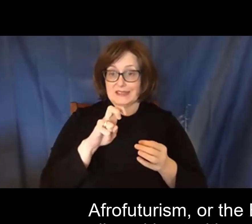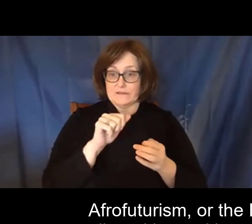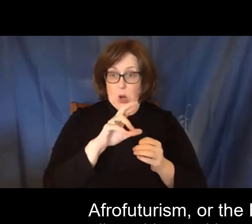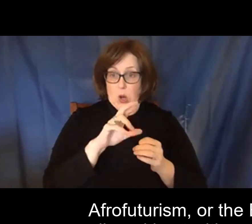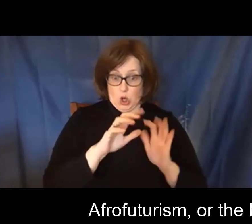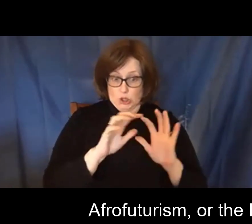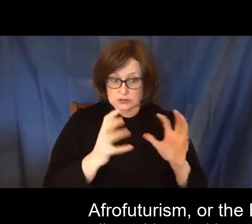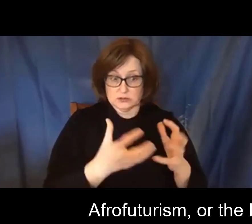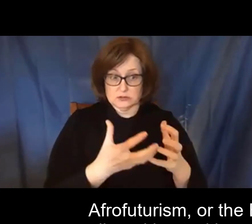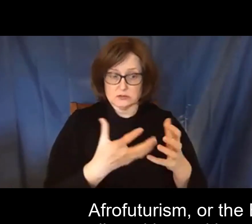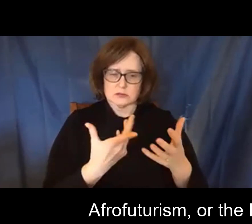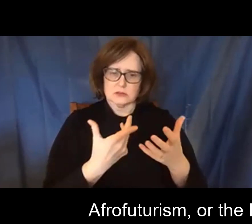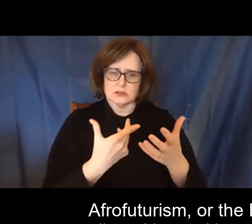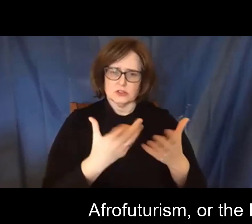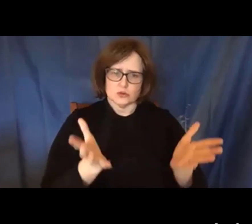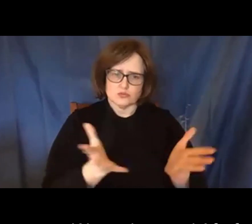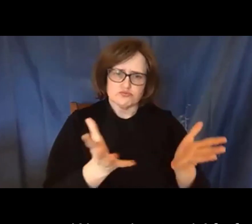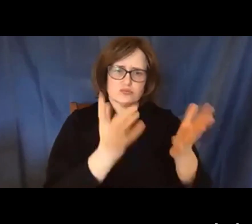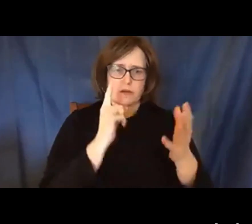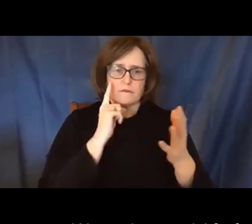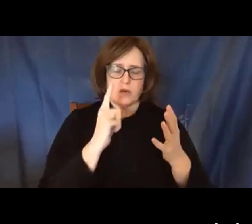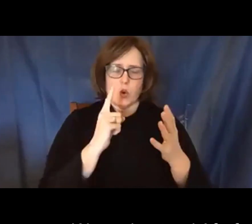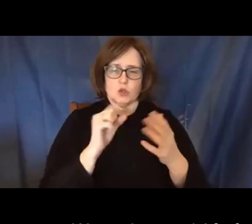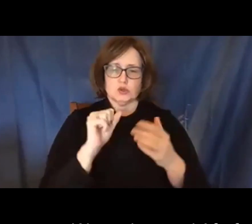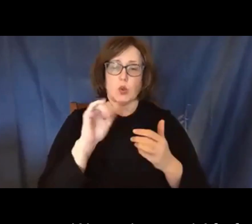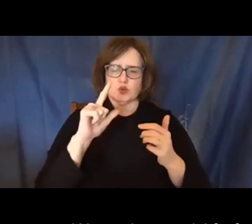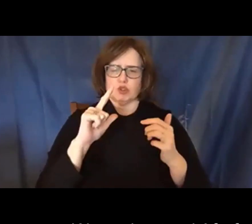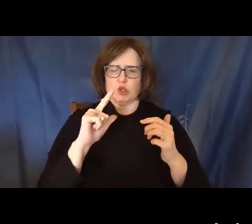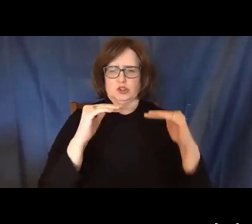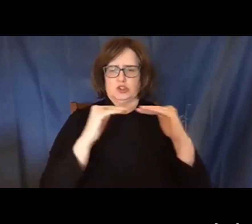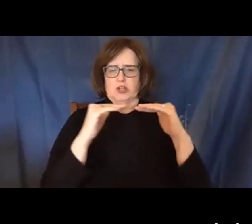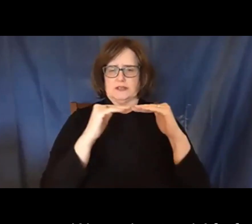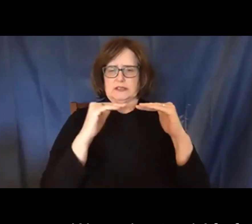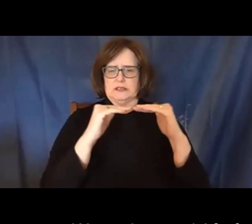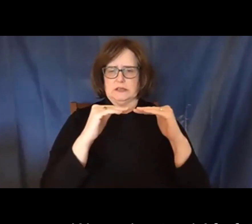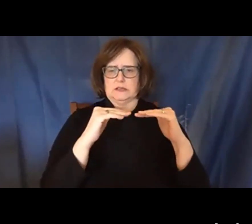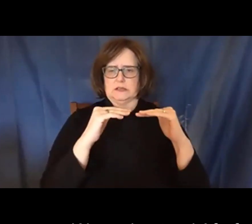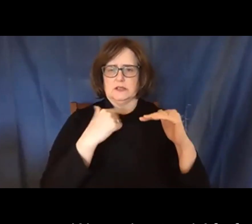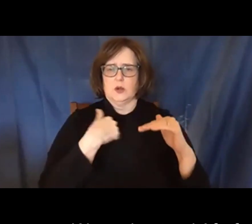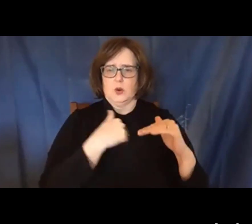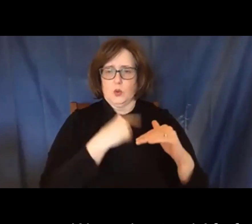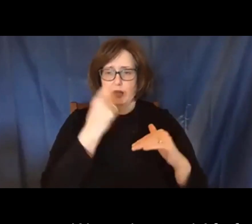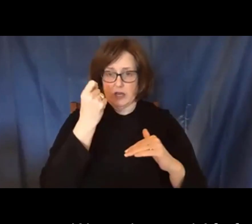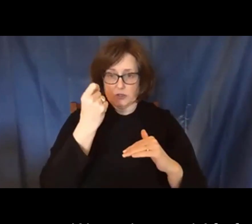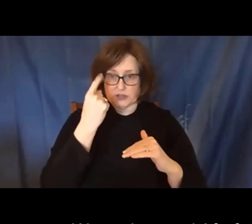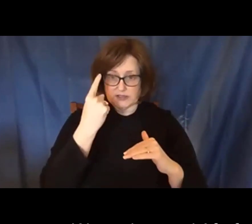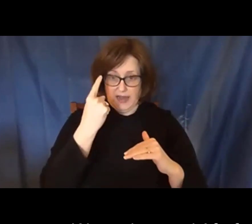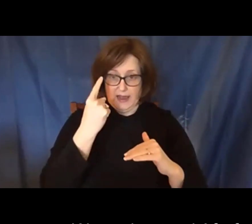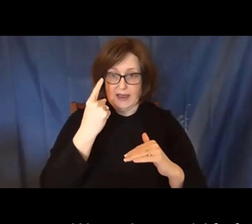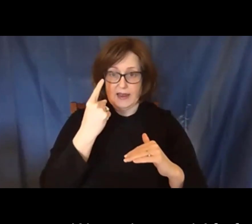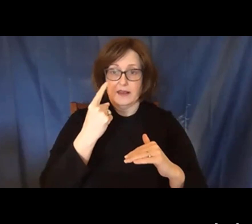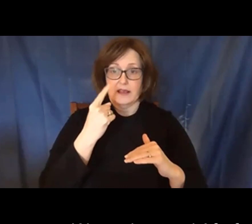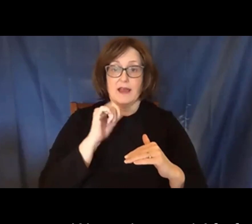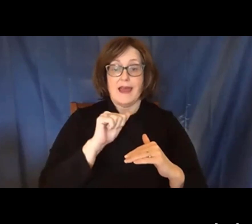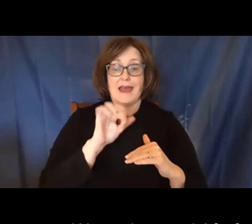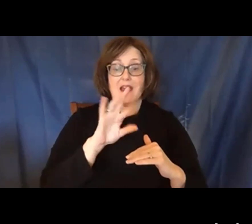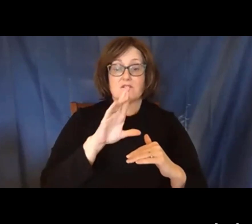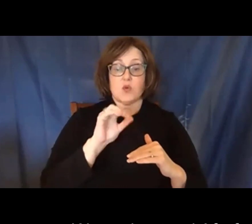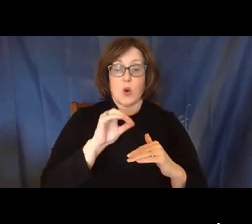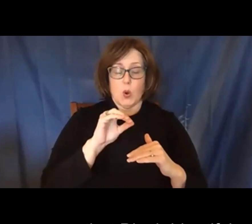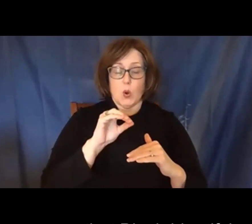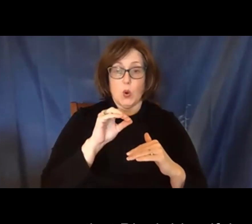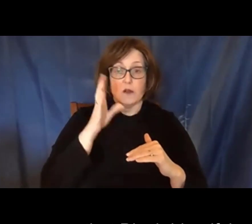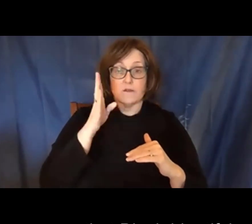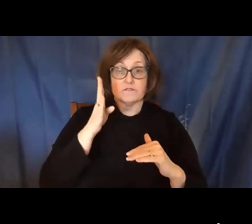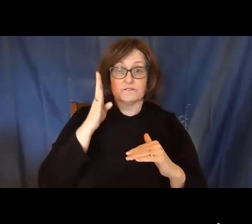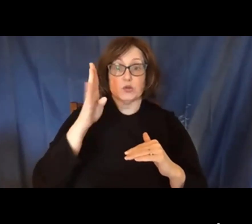justice aspirations. We understand Afro-Futurism to be an aesthetic and critical